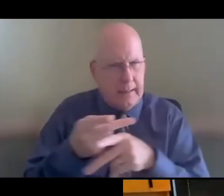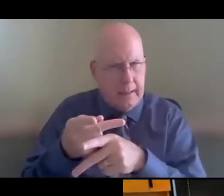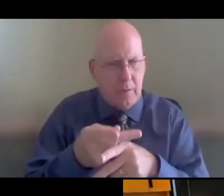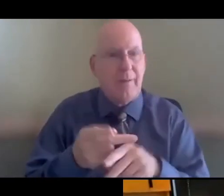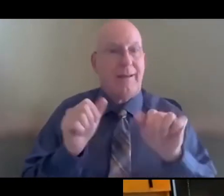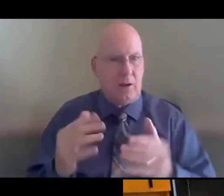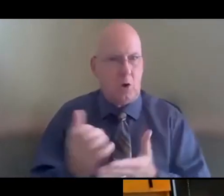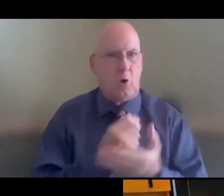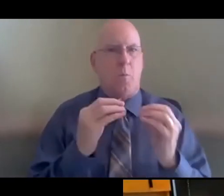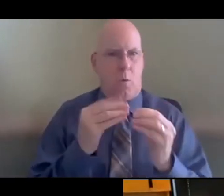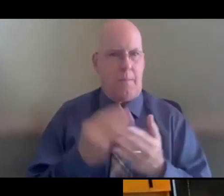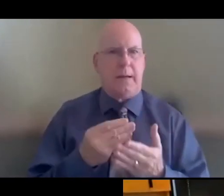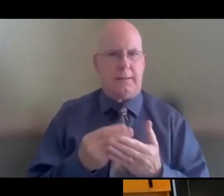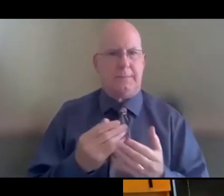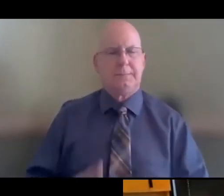more.